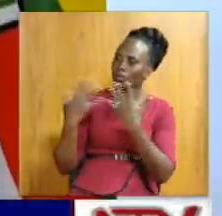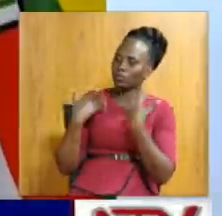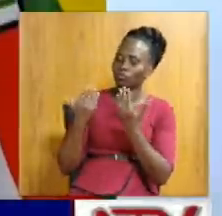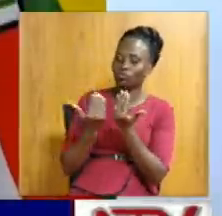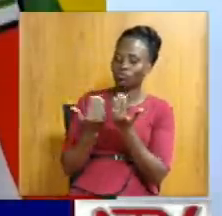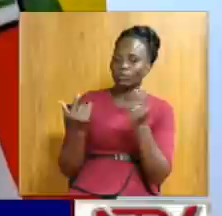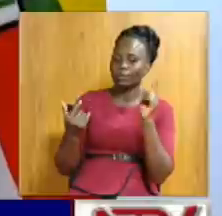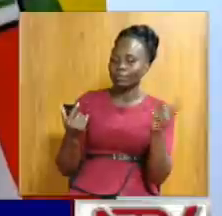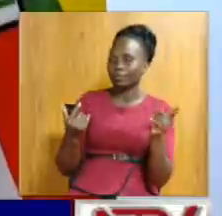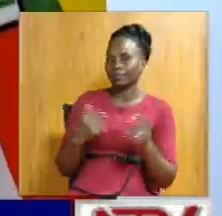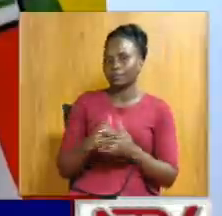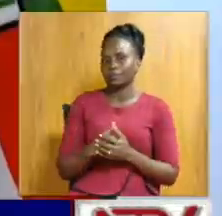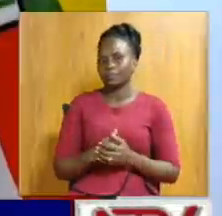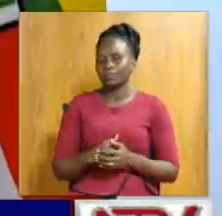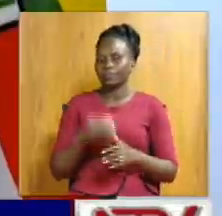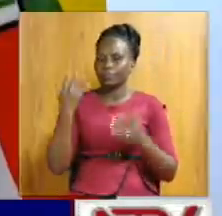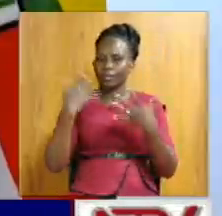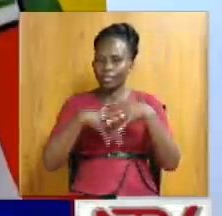Inside the house, do not mix.